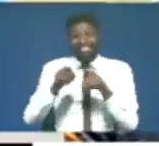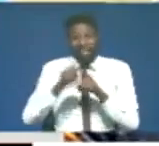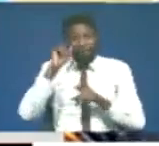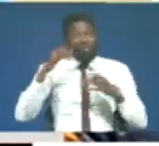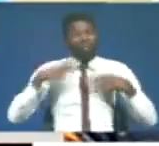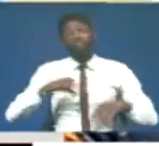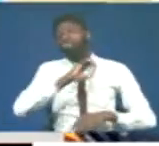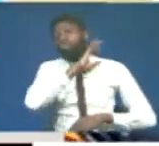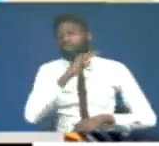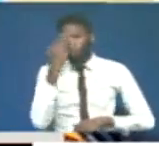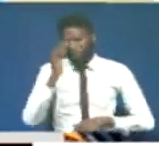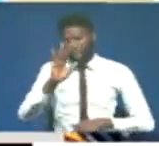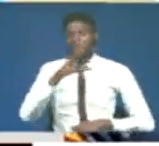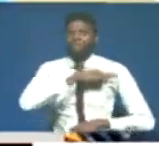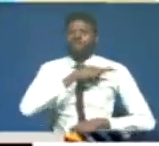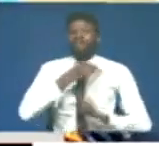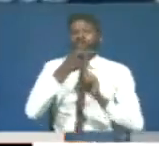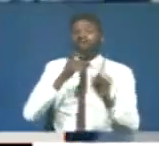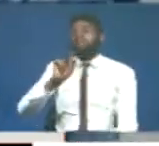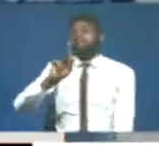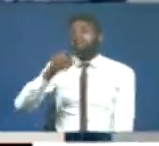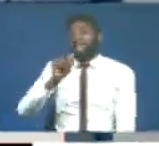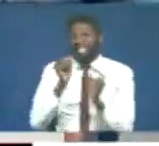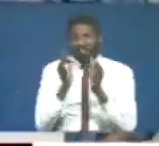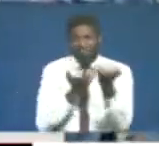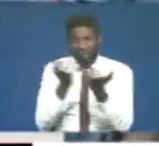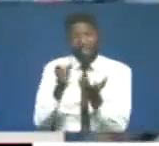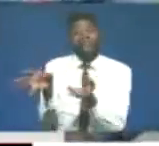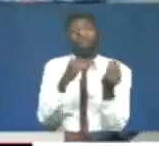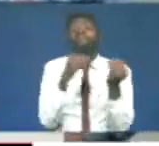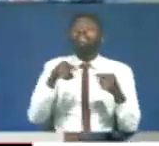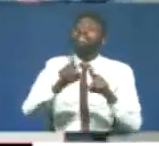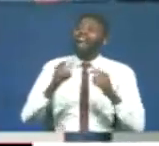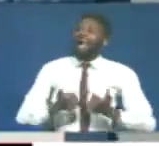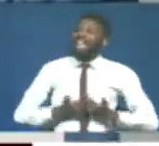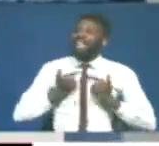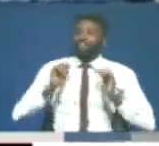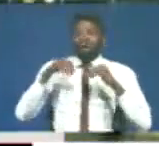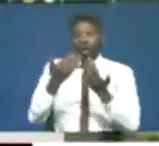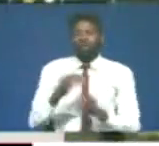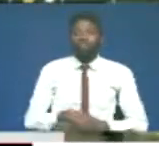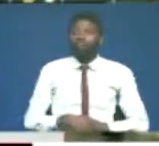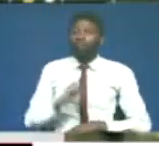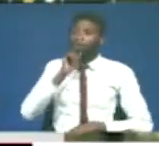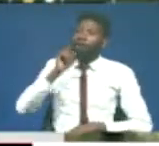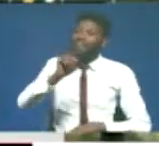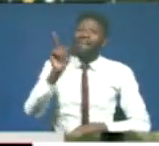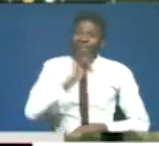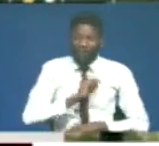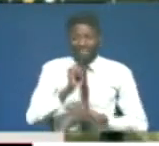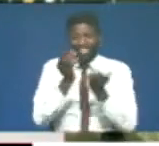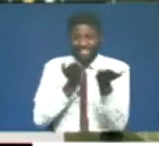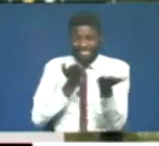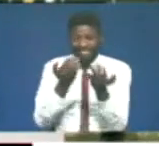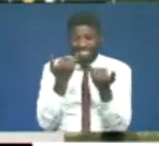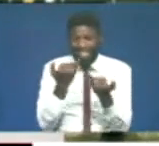take business away from the people of Mombasa, how do you expect them to leave? A directive was recently given to have services currently being handled in Naivasha